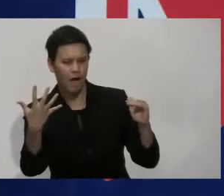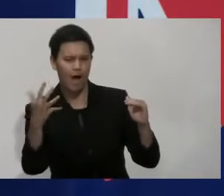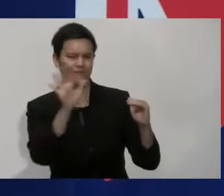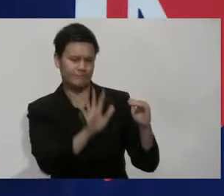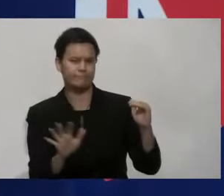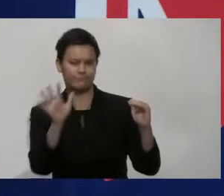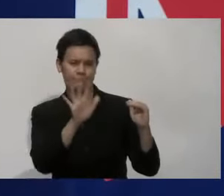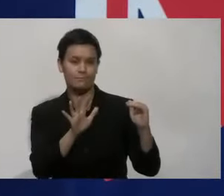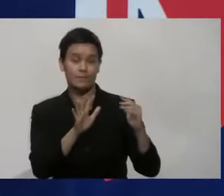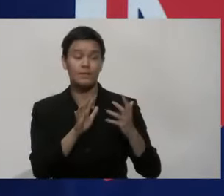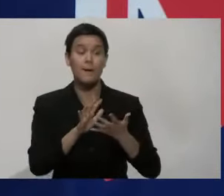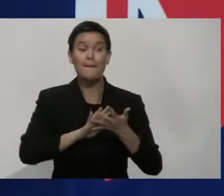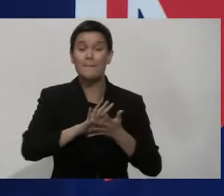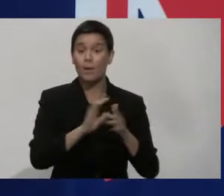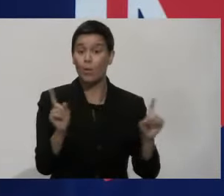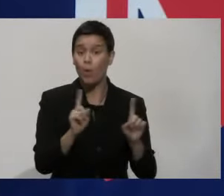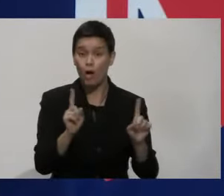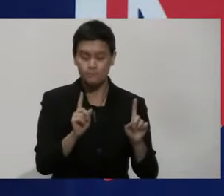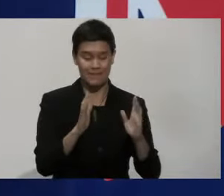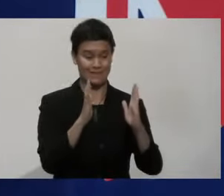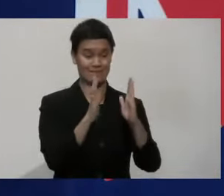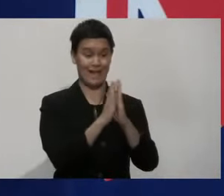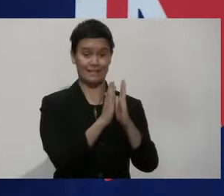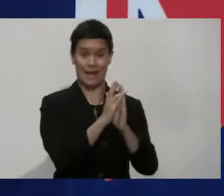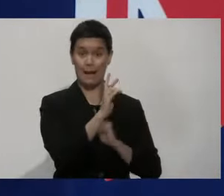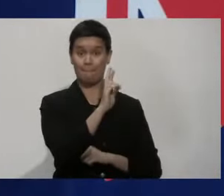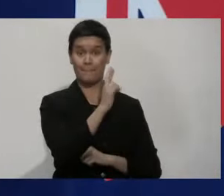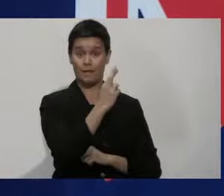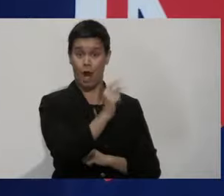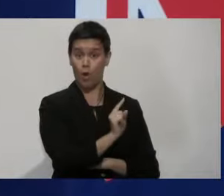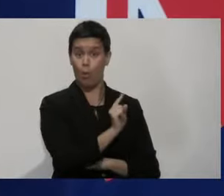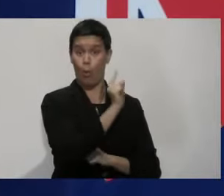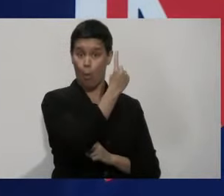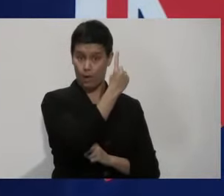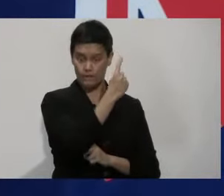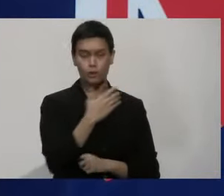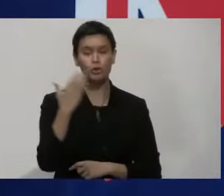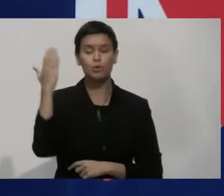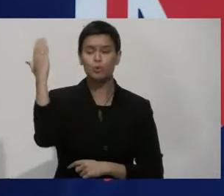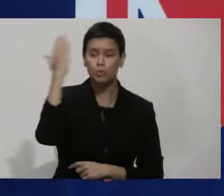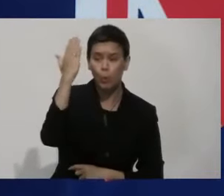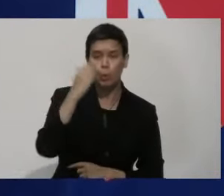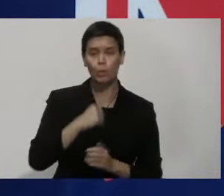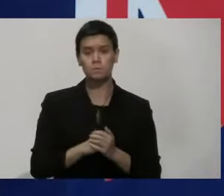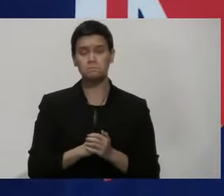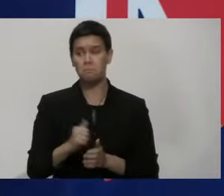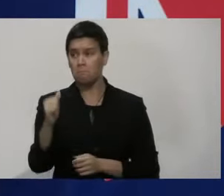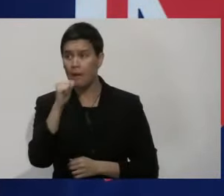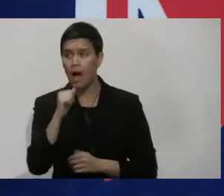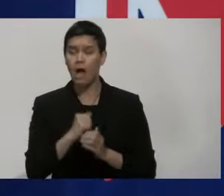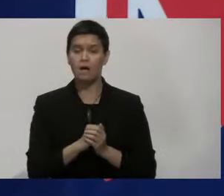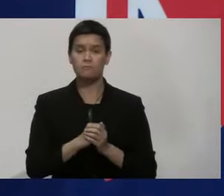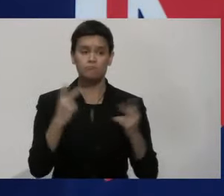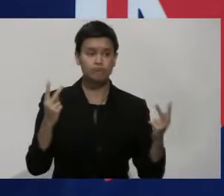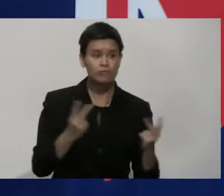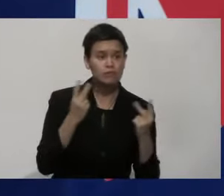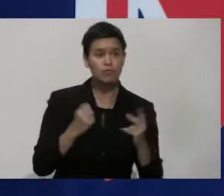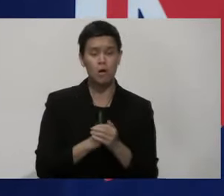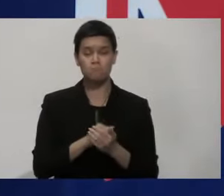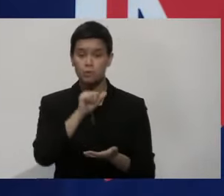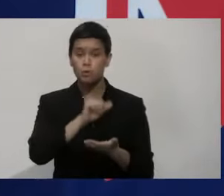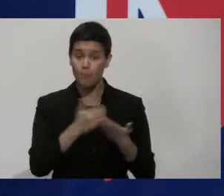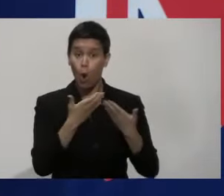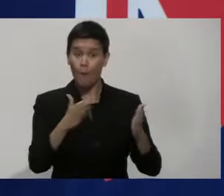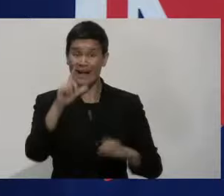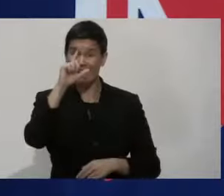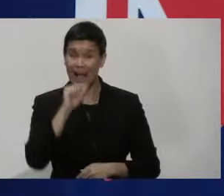2, they all reopen. But we will keep a limit on mass gatherings. That means groups of no more than 10,